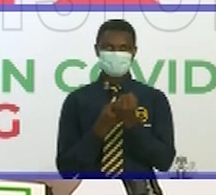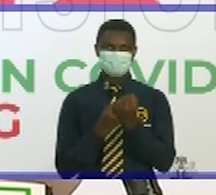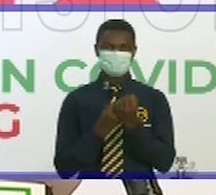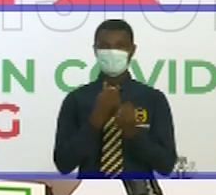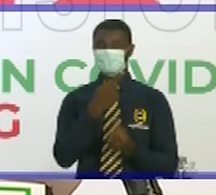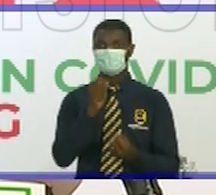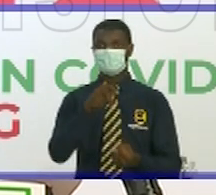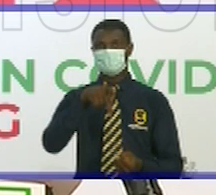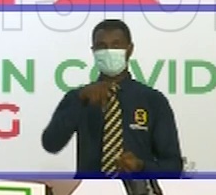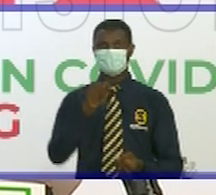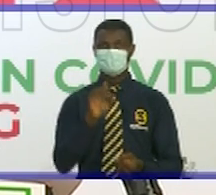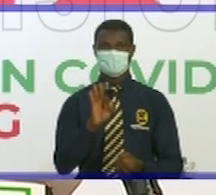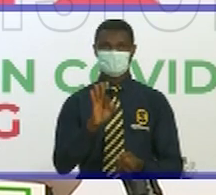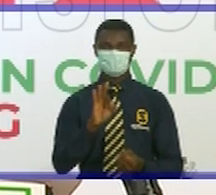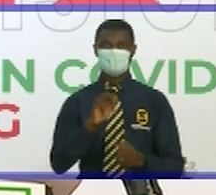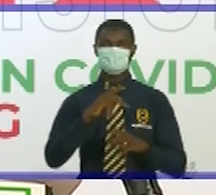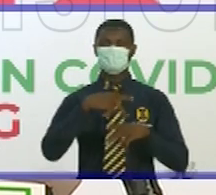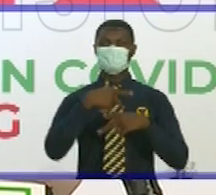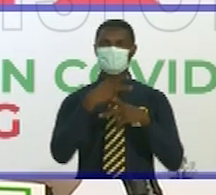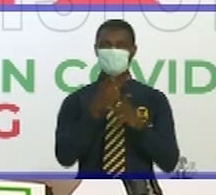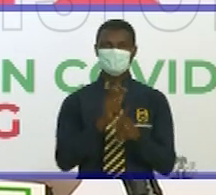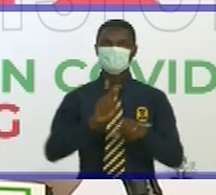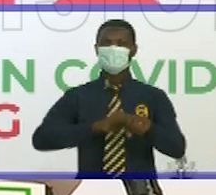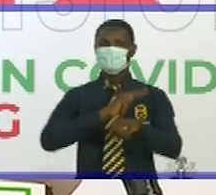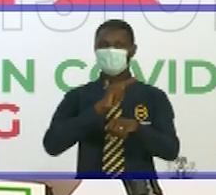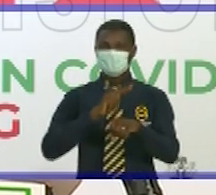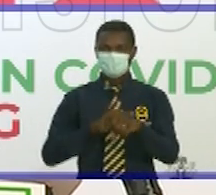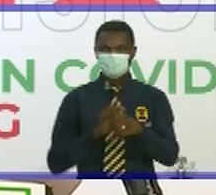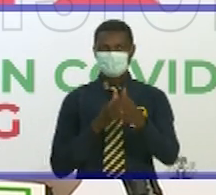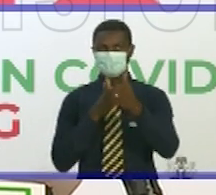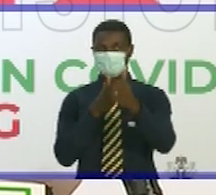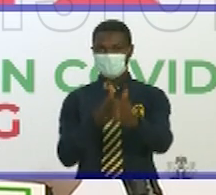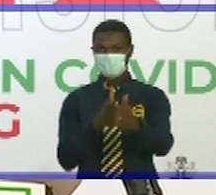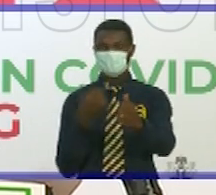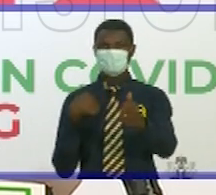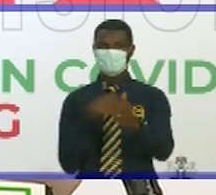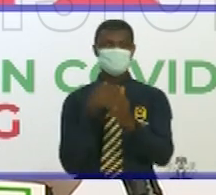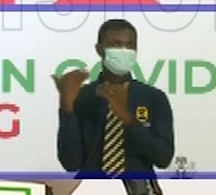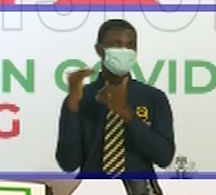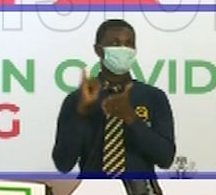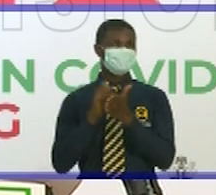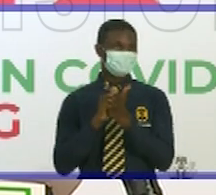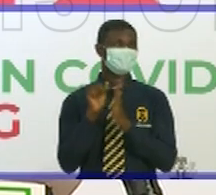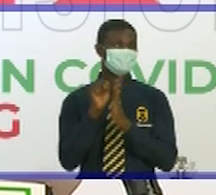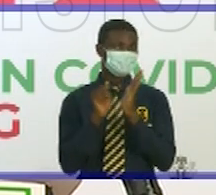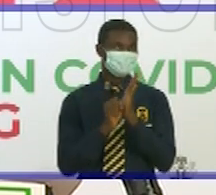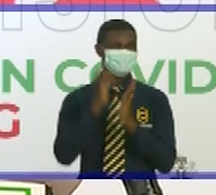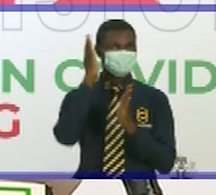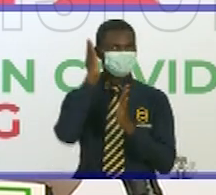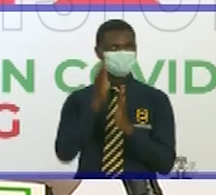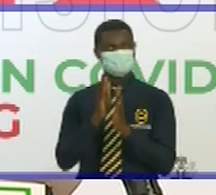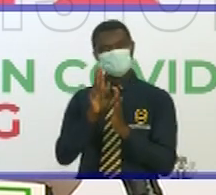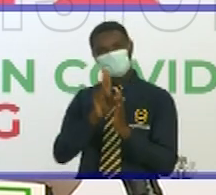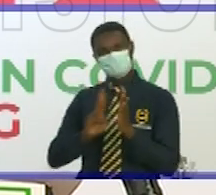PTF provides national guidance, and we expect that states would then use